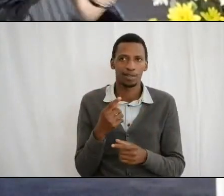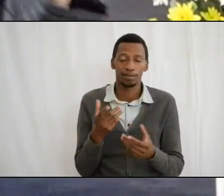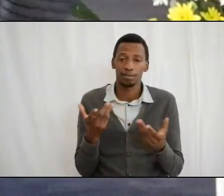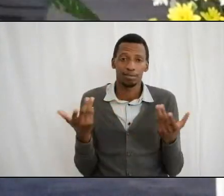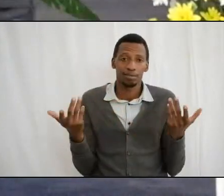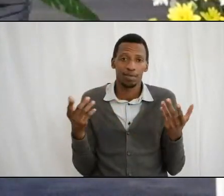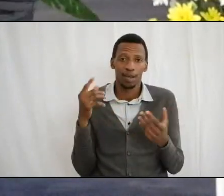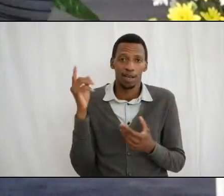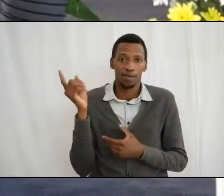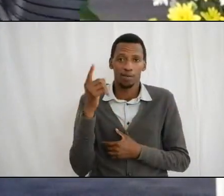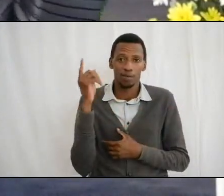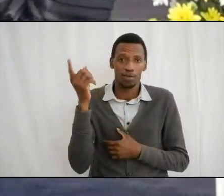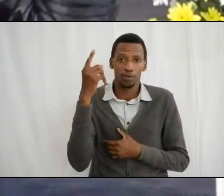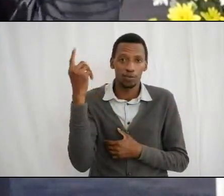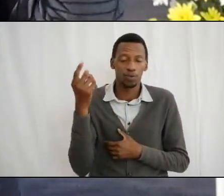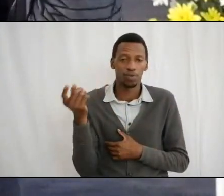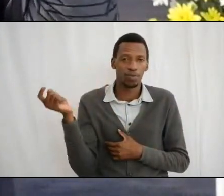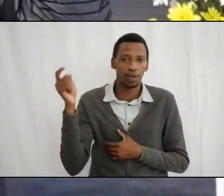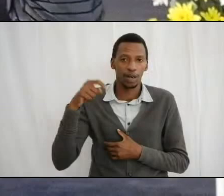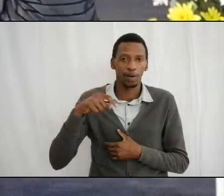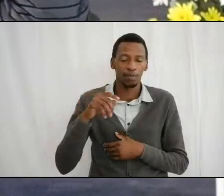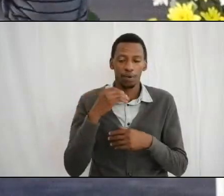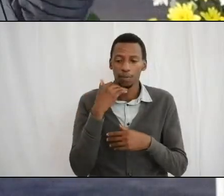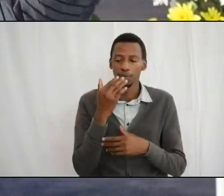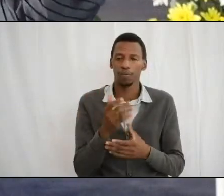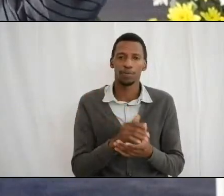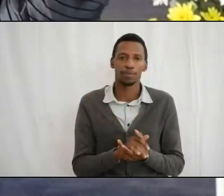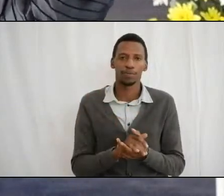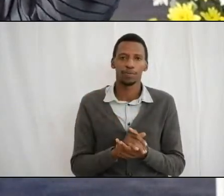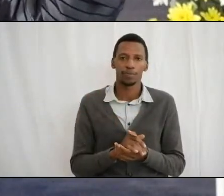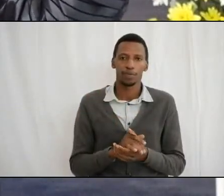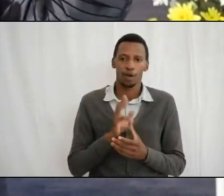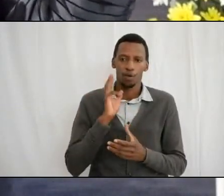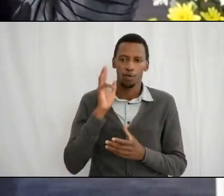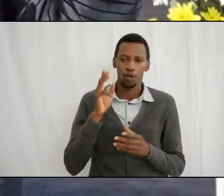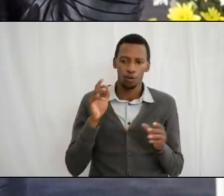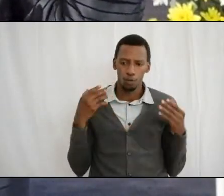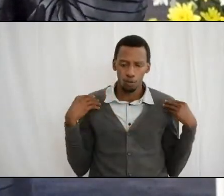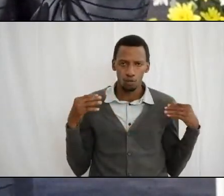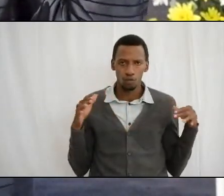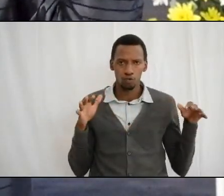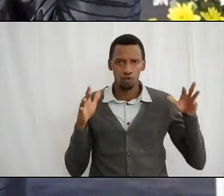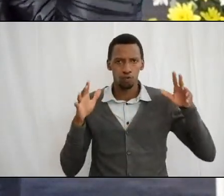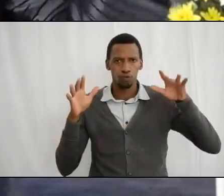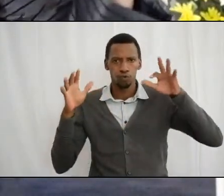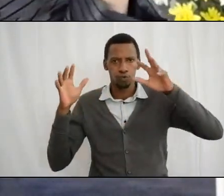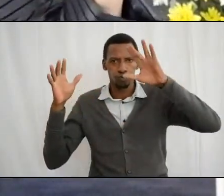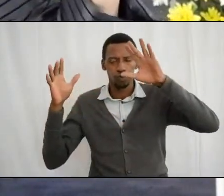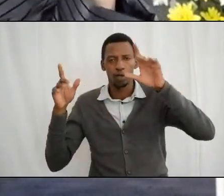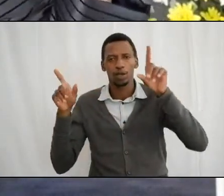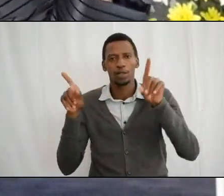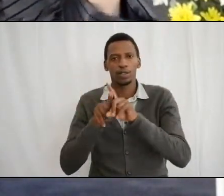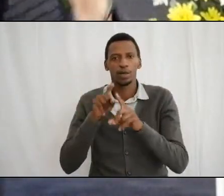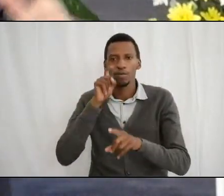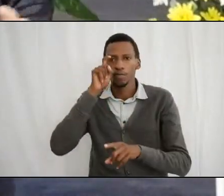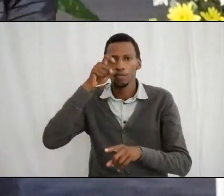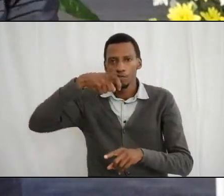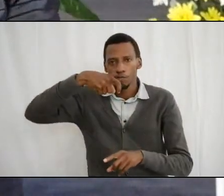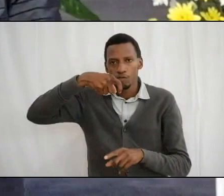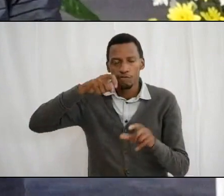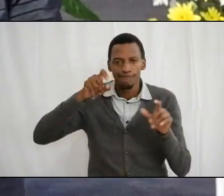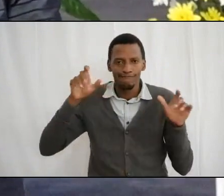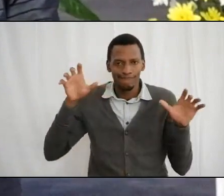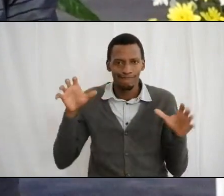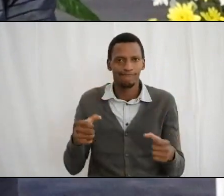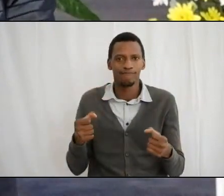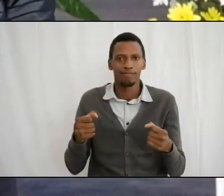not coming. So, okay, they shall mount up on wings like eagles. They shall run and not be